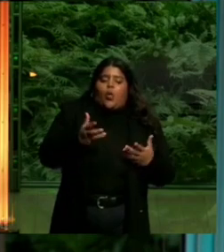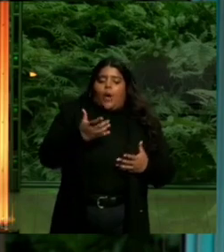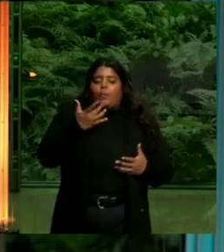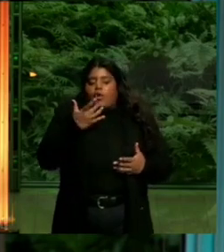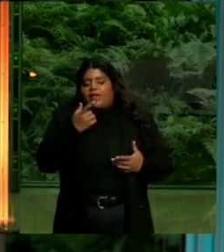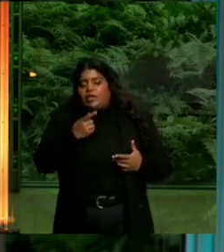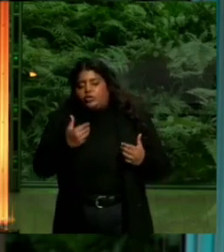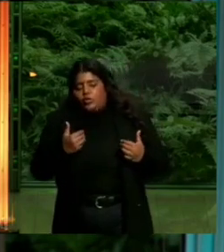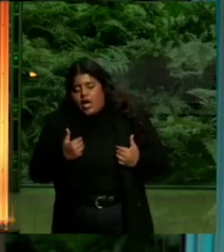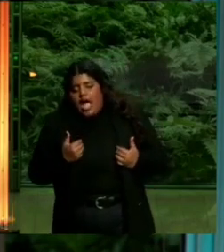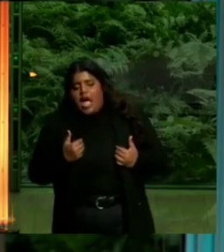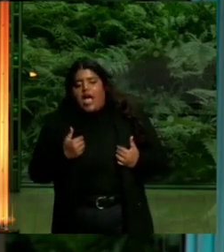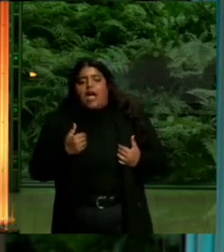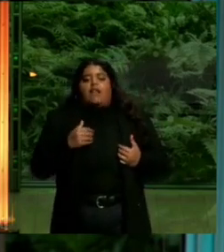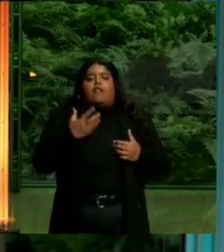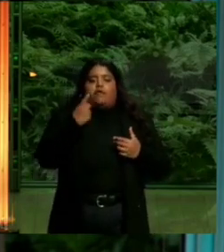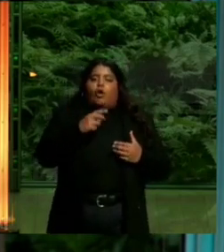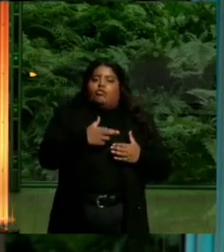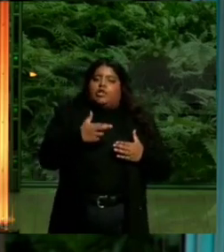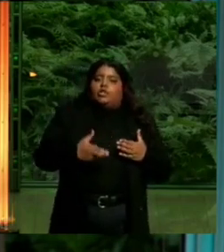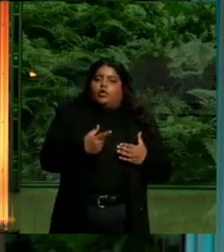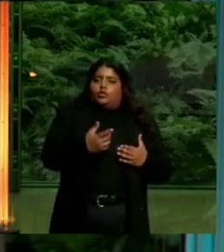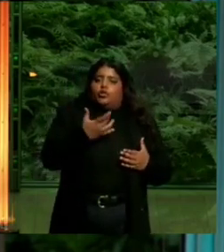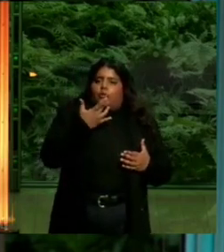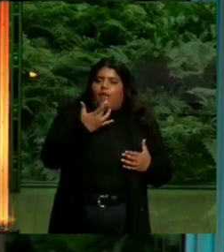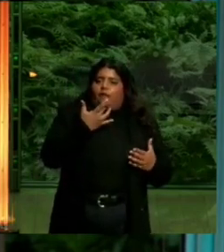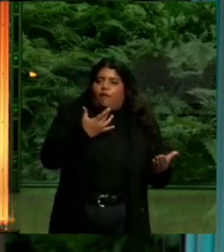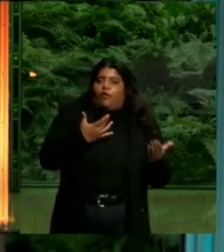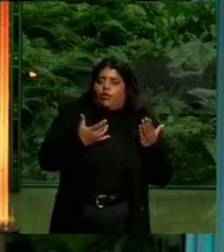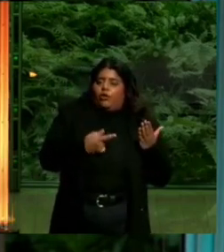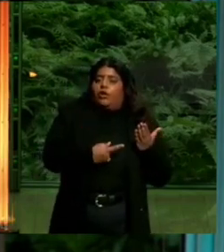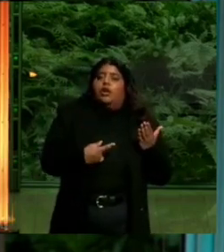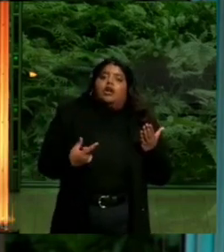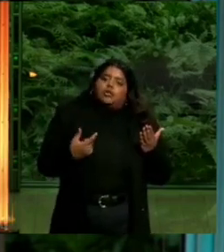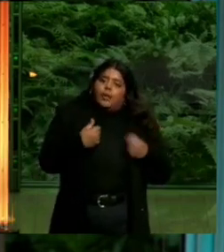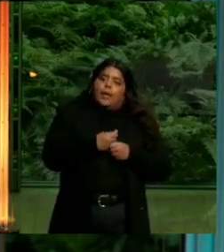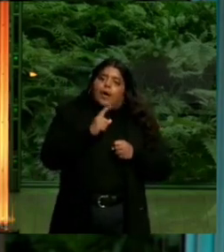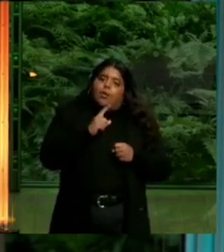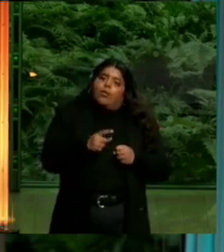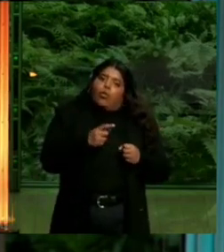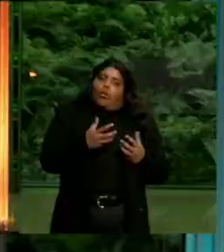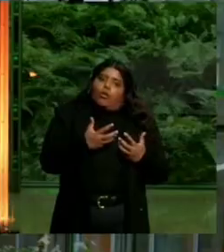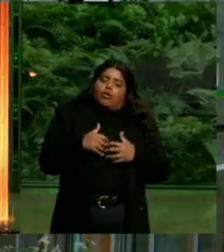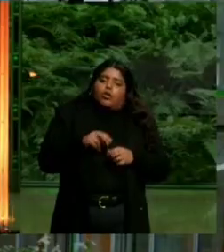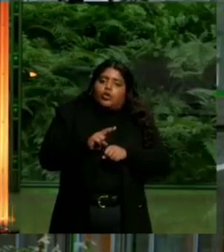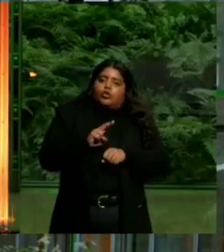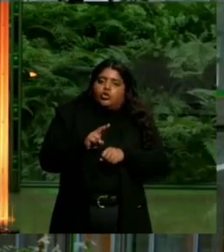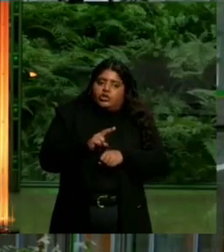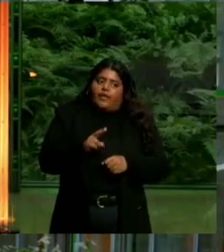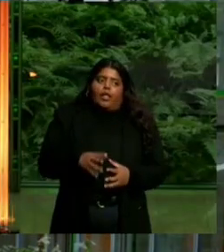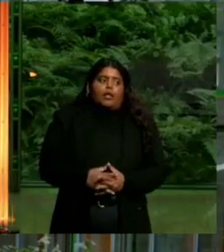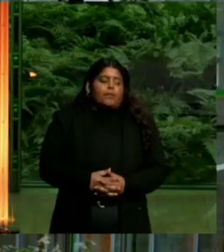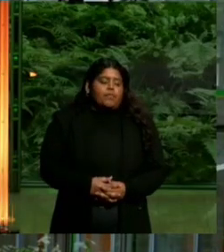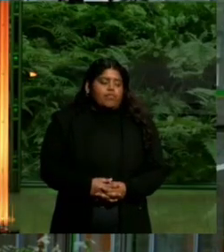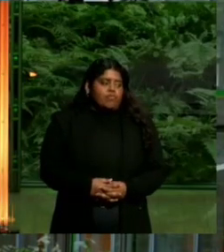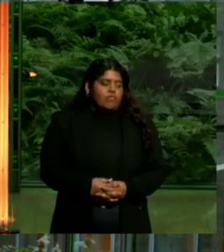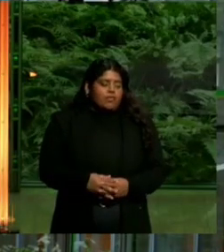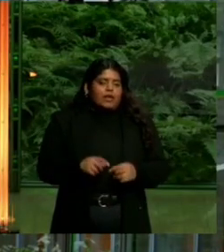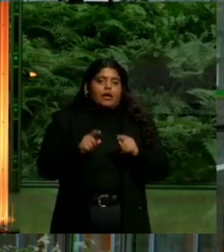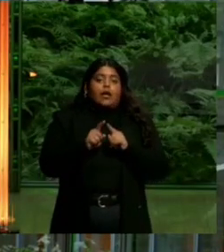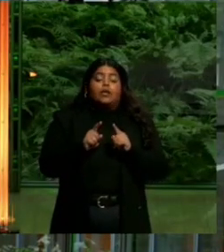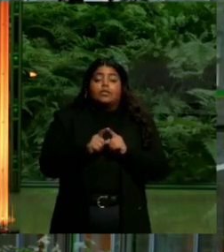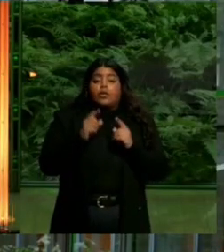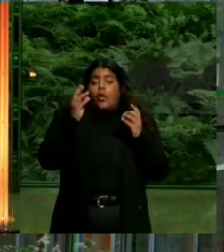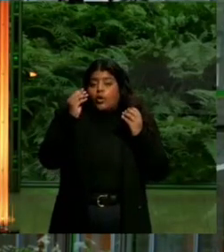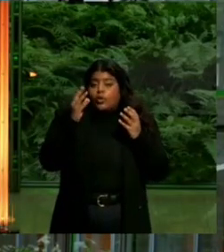terms of the outputs it's giving you to make it actually more useful. And then there's a bunch of newsletters